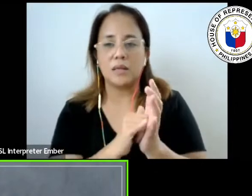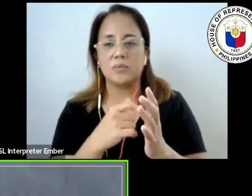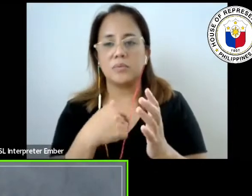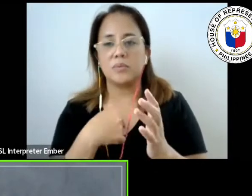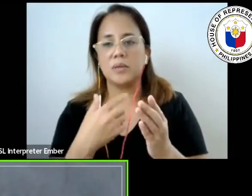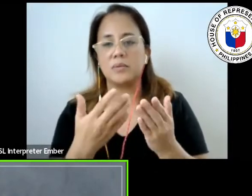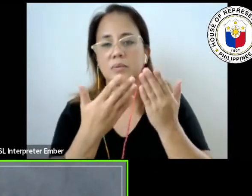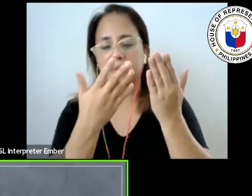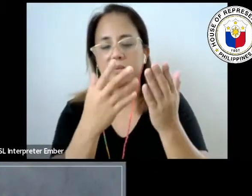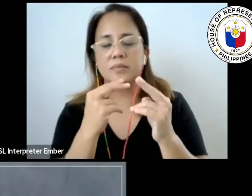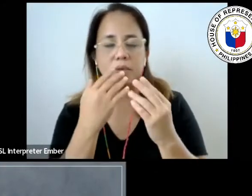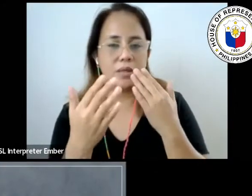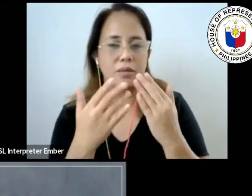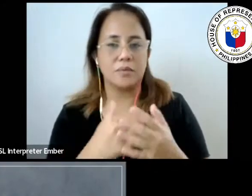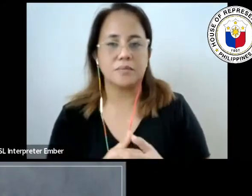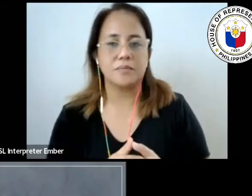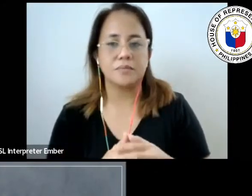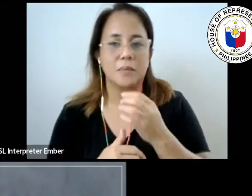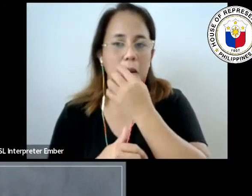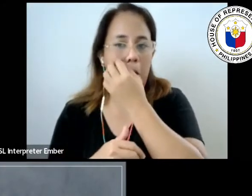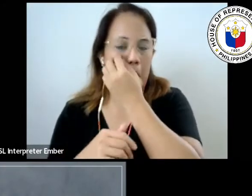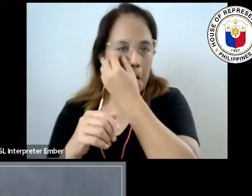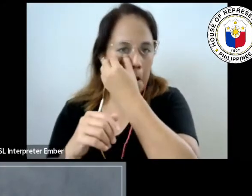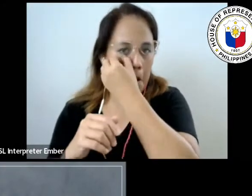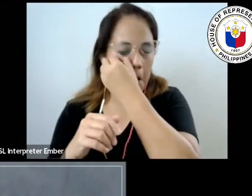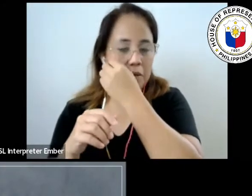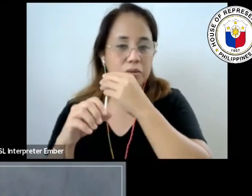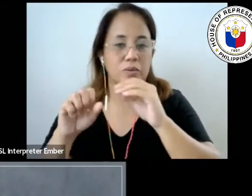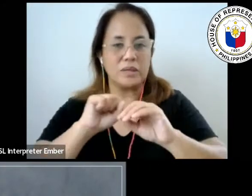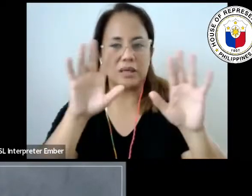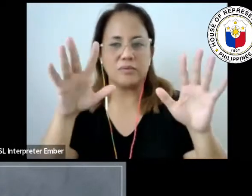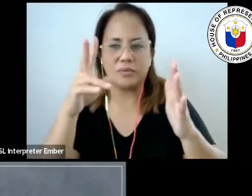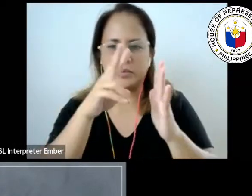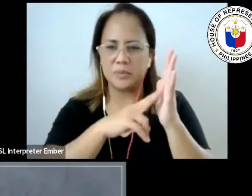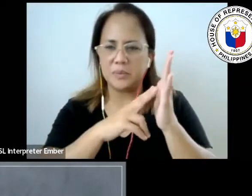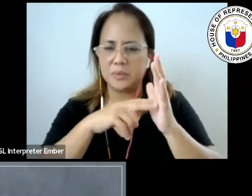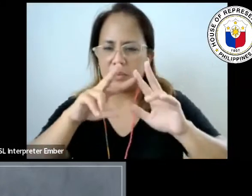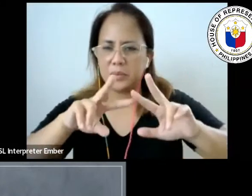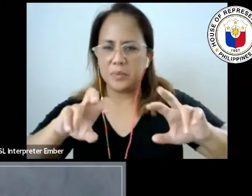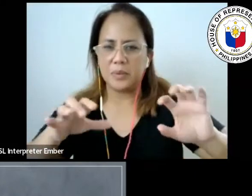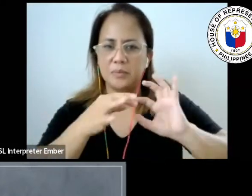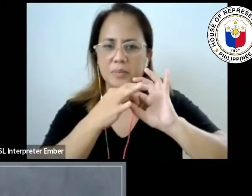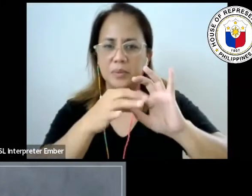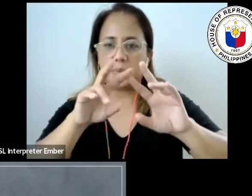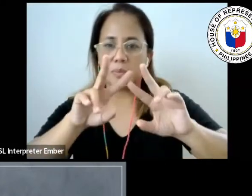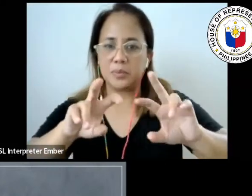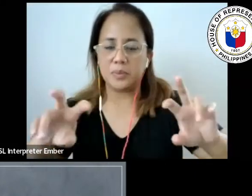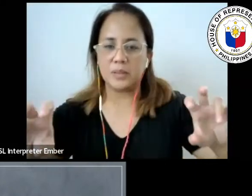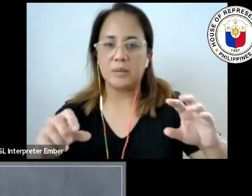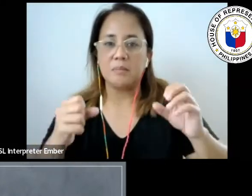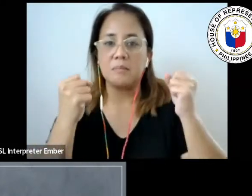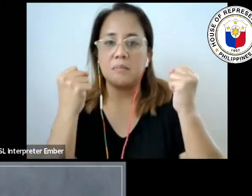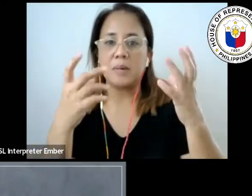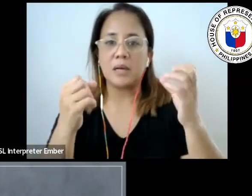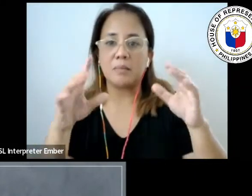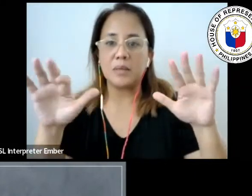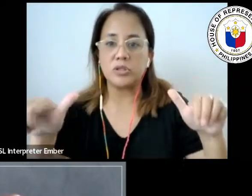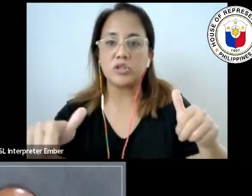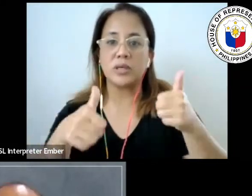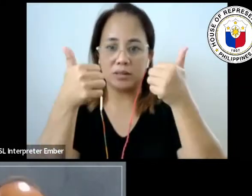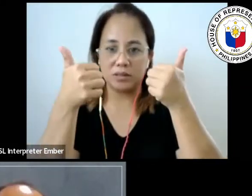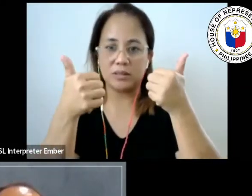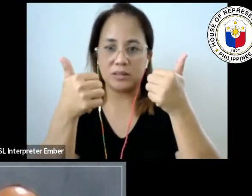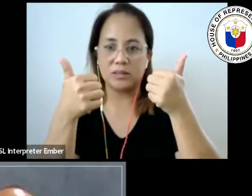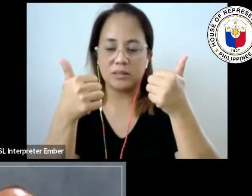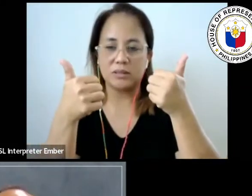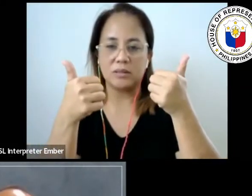issue. Thank you very much. So, Dr. Urbeta, just to clarify, I read your study. Based on your study, napakaraming challenges.